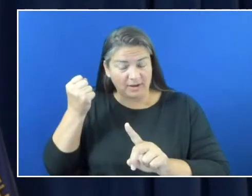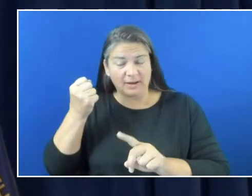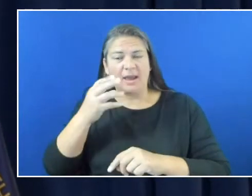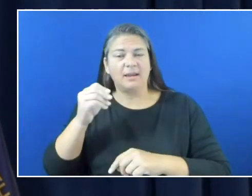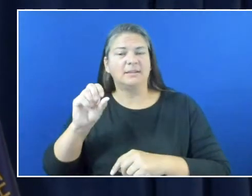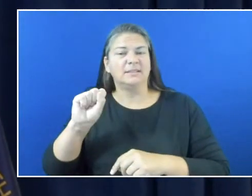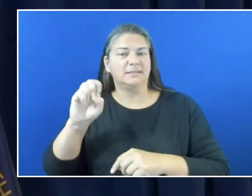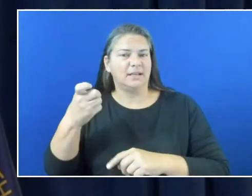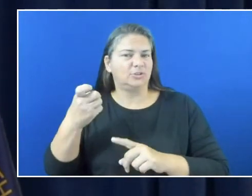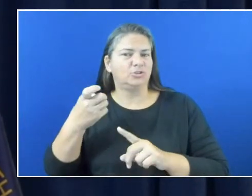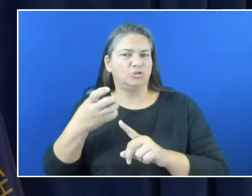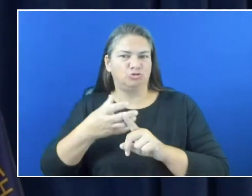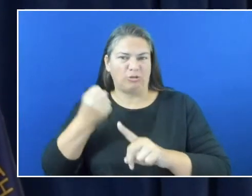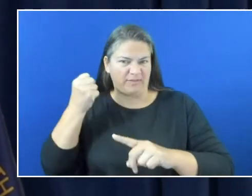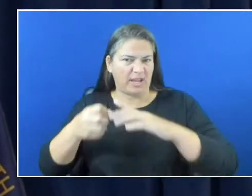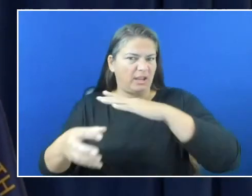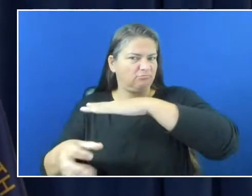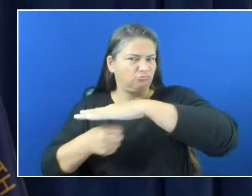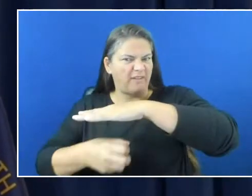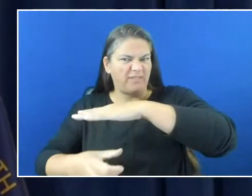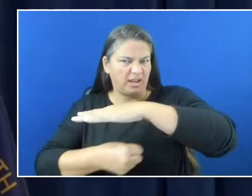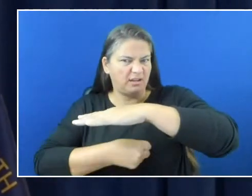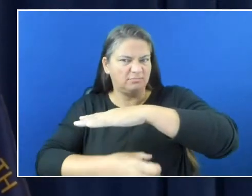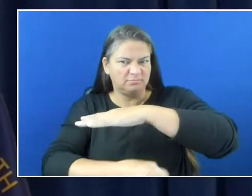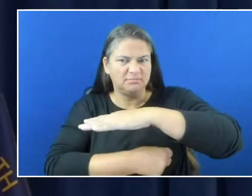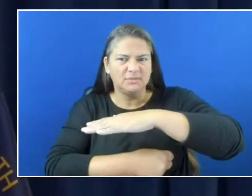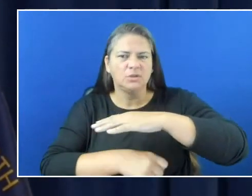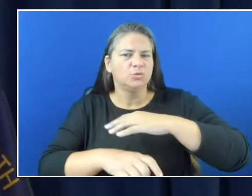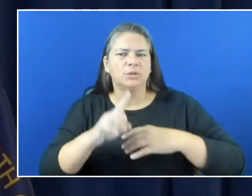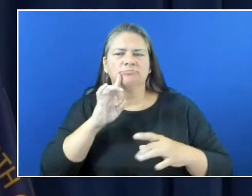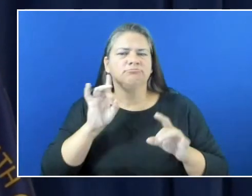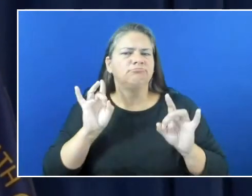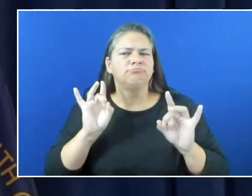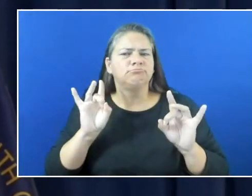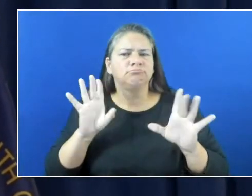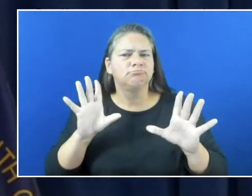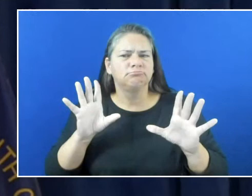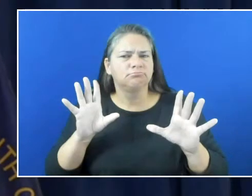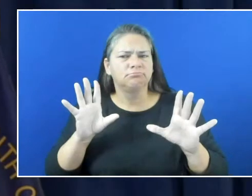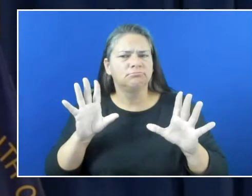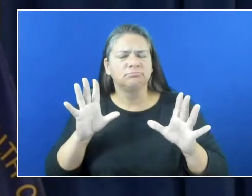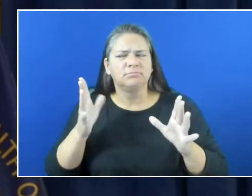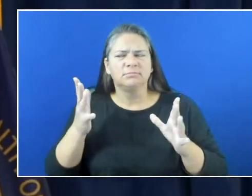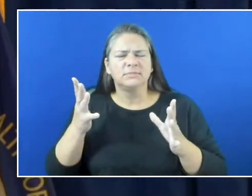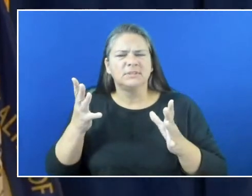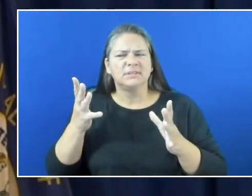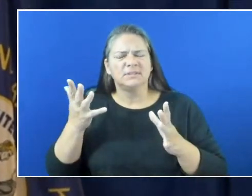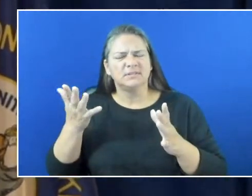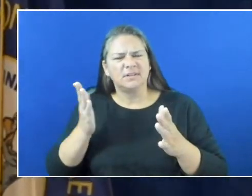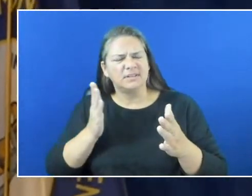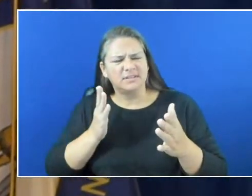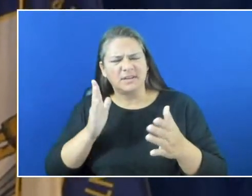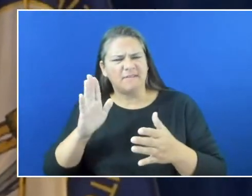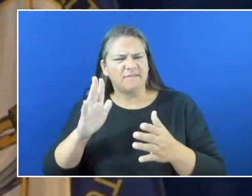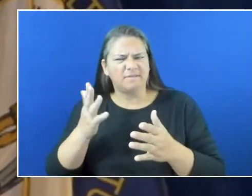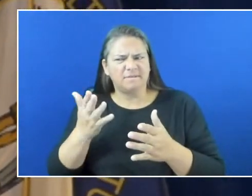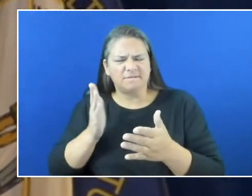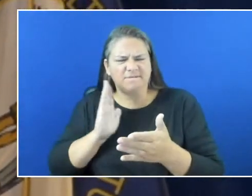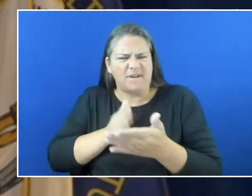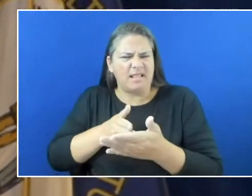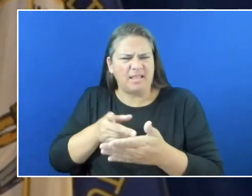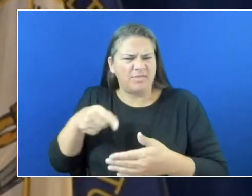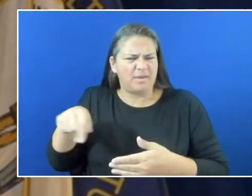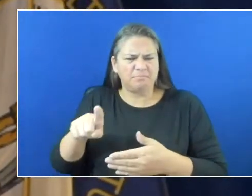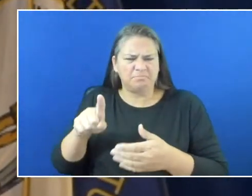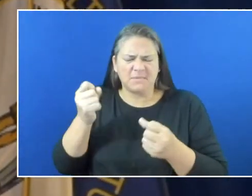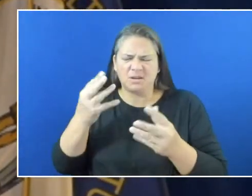It subjects victims to unspeakable harms. It violates them over and over,